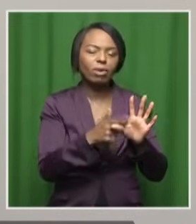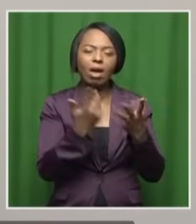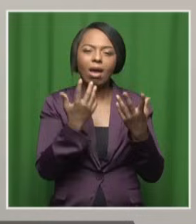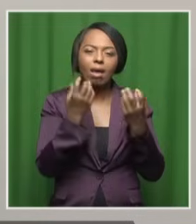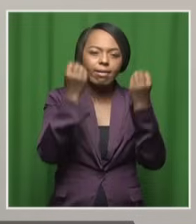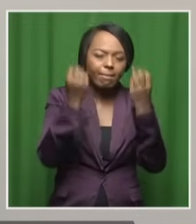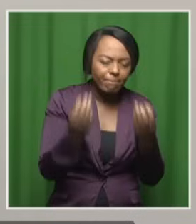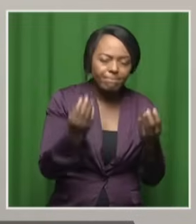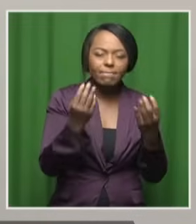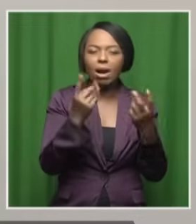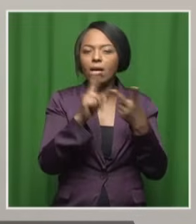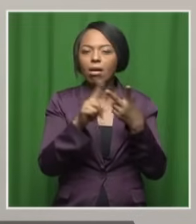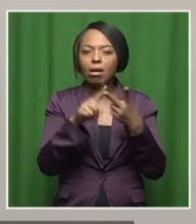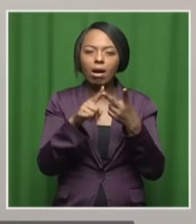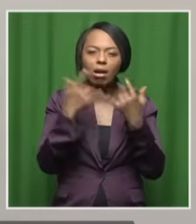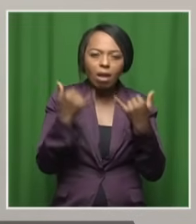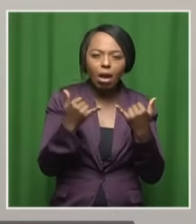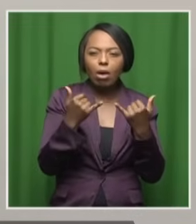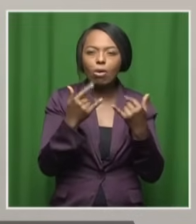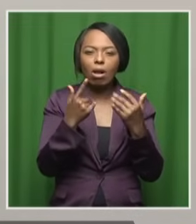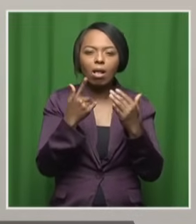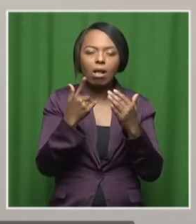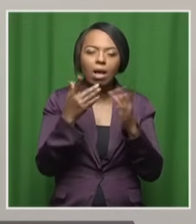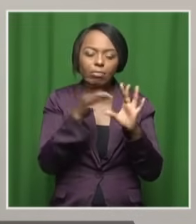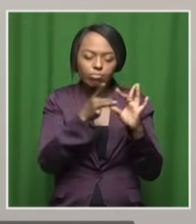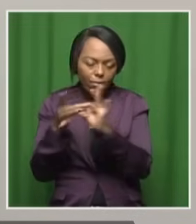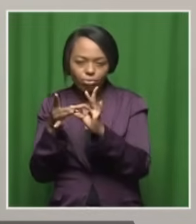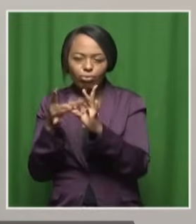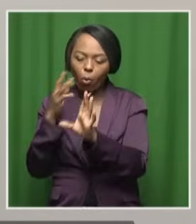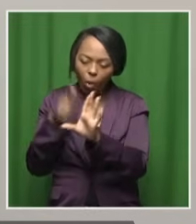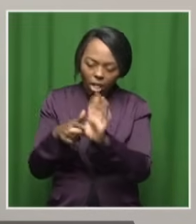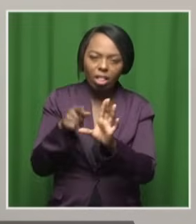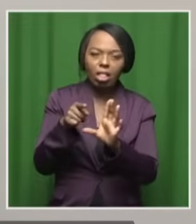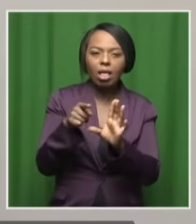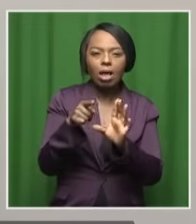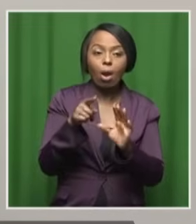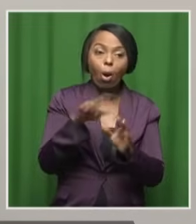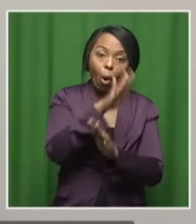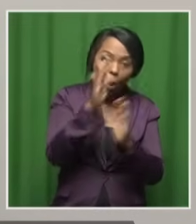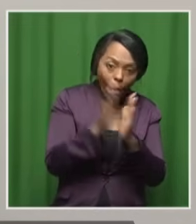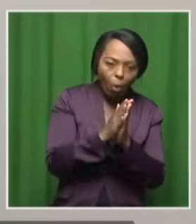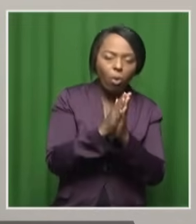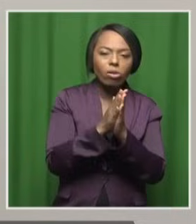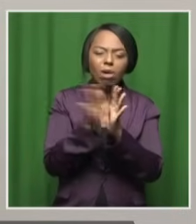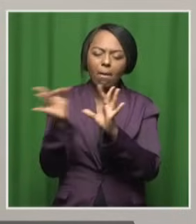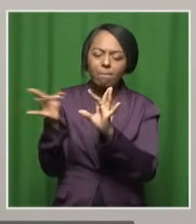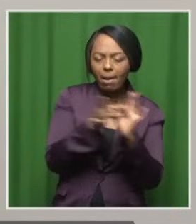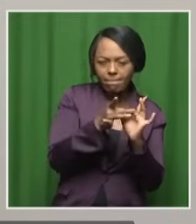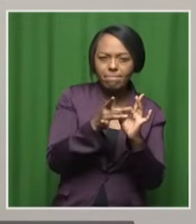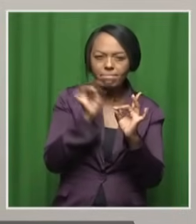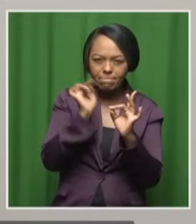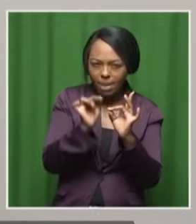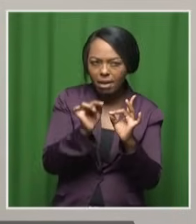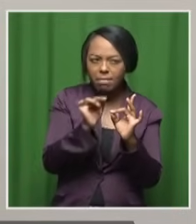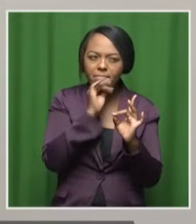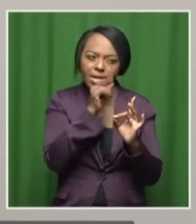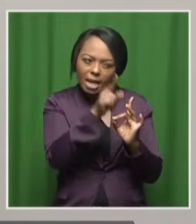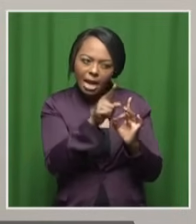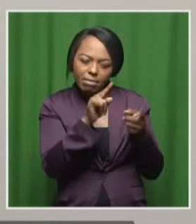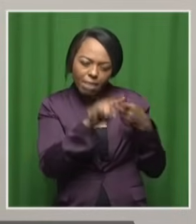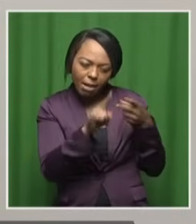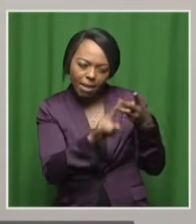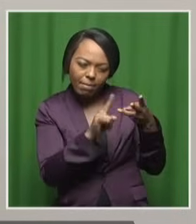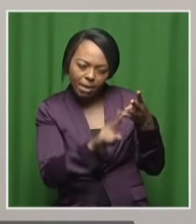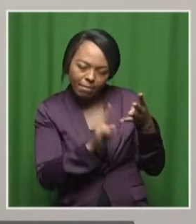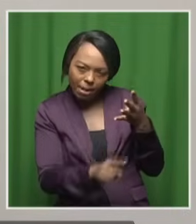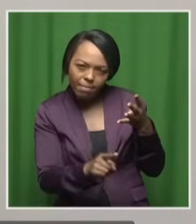and the line items that comprise a litre of fuel, and to determine whether all of those line items are necessary and add value